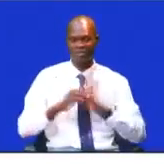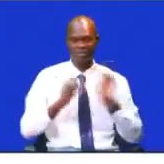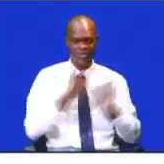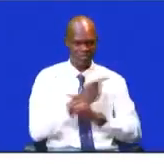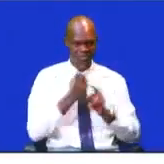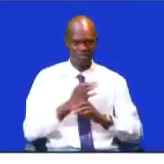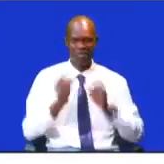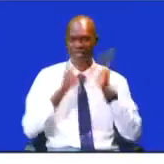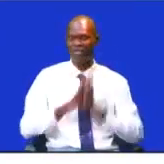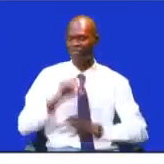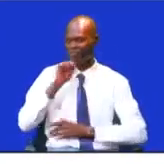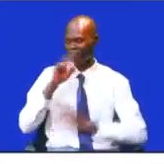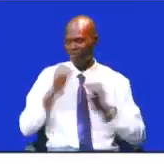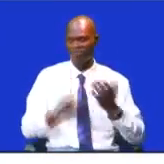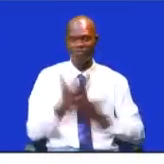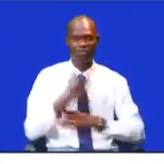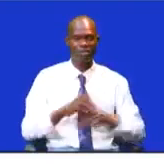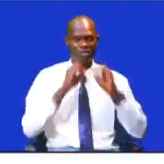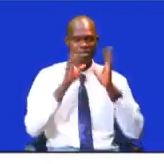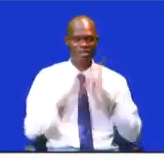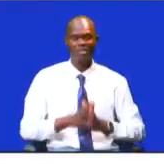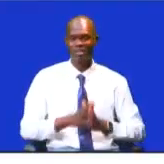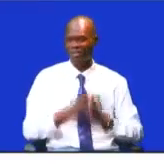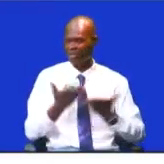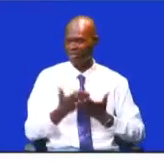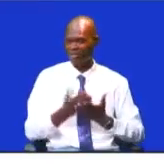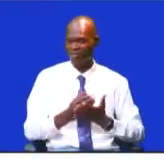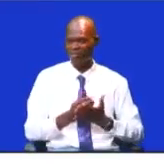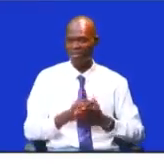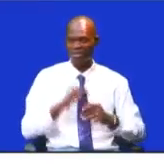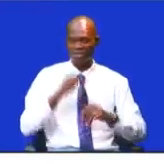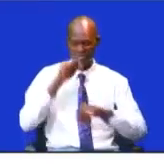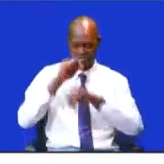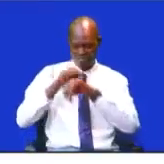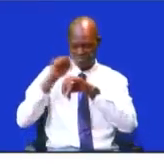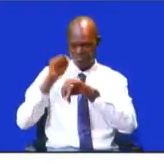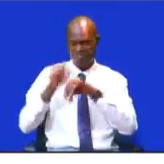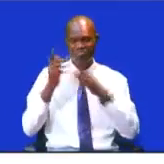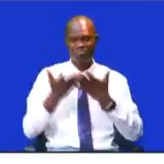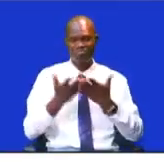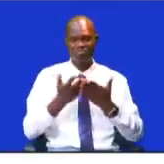mar poultry mar pidho gwen, obed mar apiculture mar pidho kish, obed mar